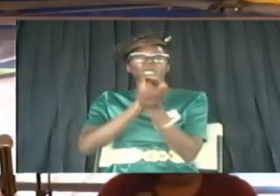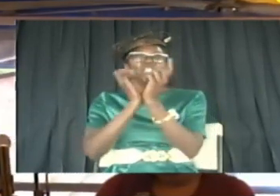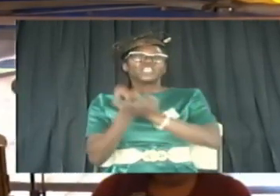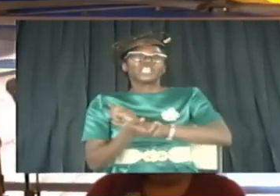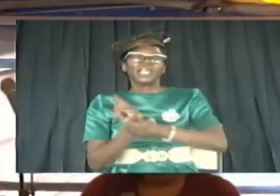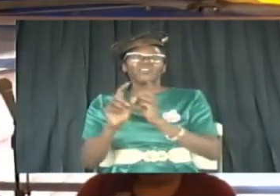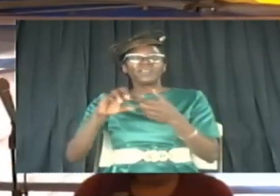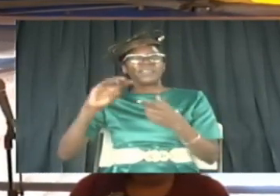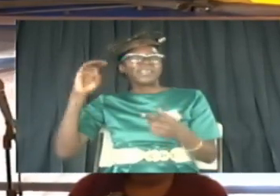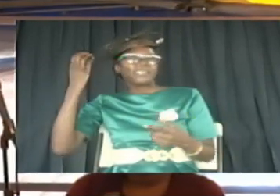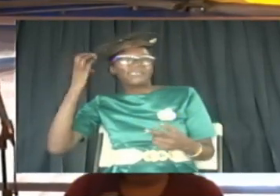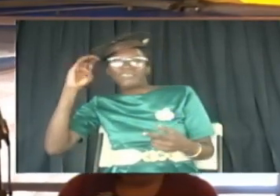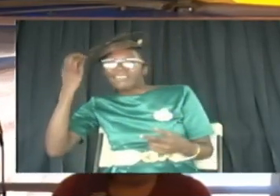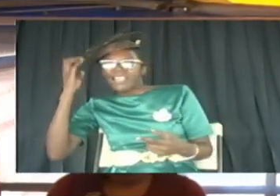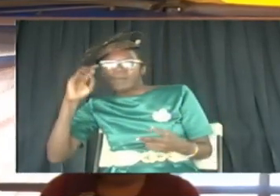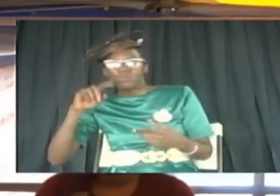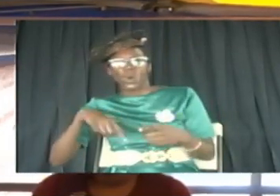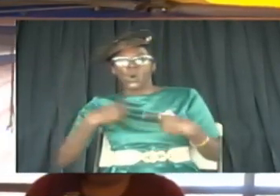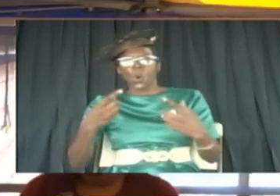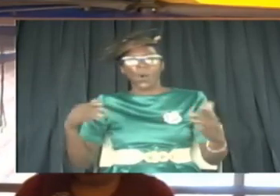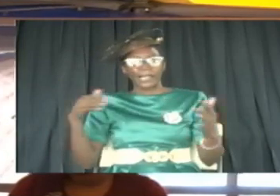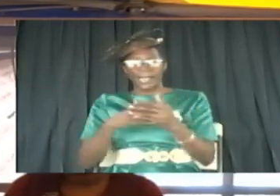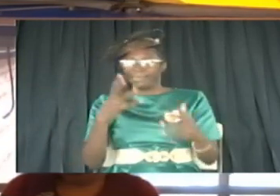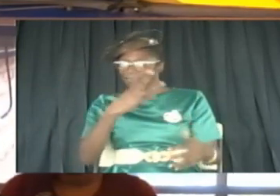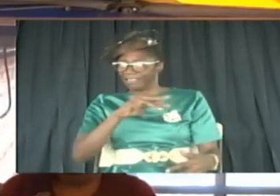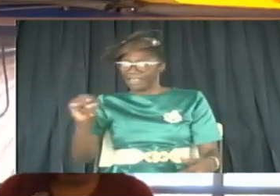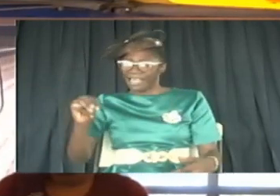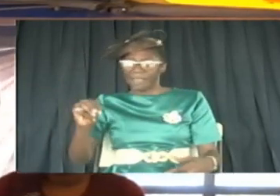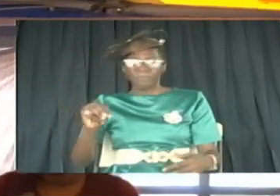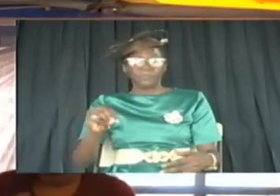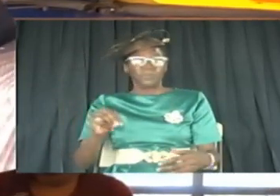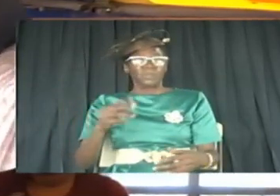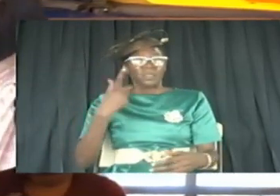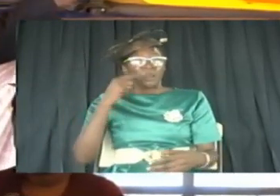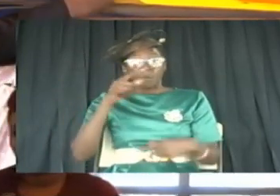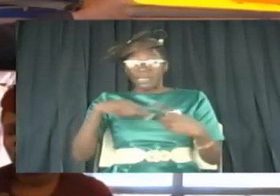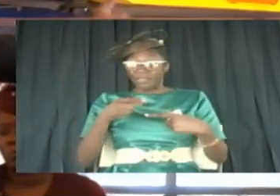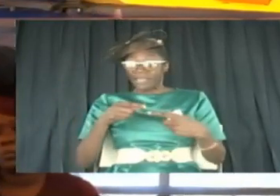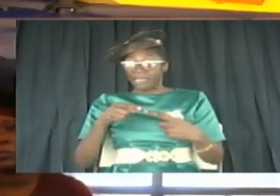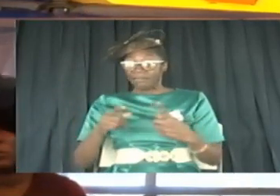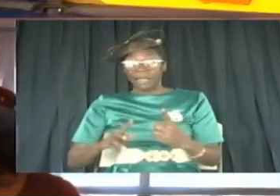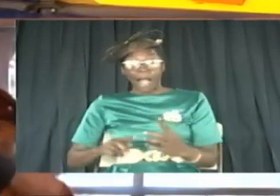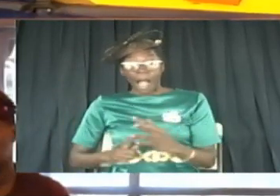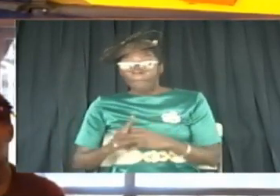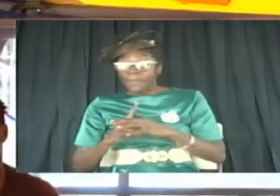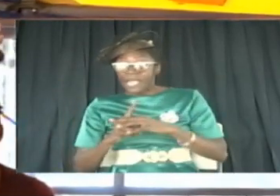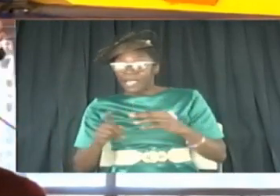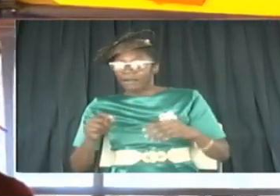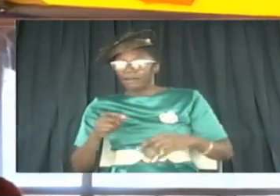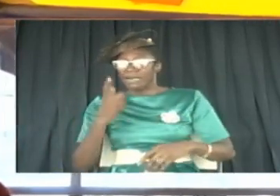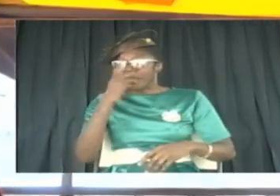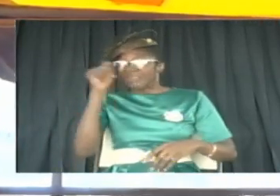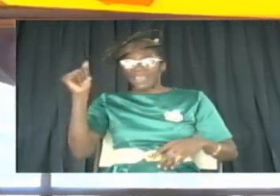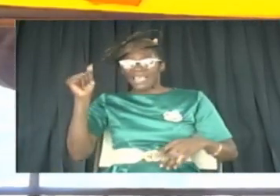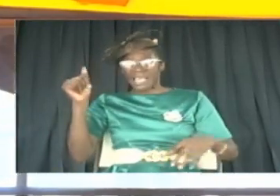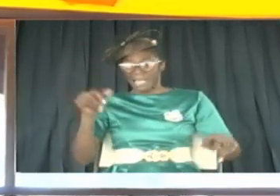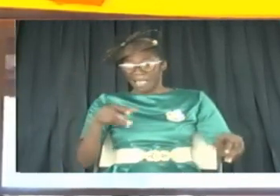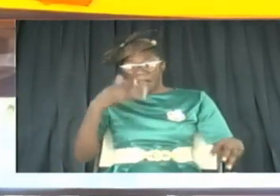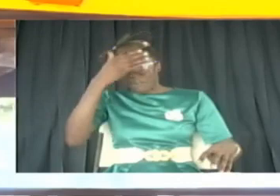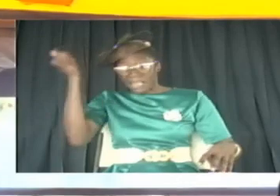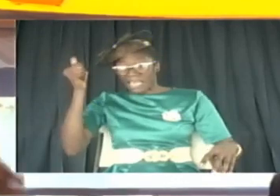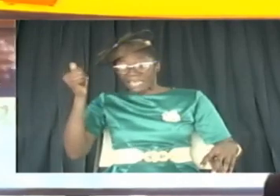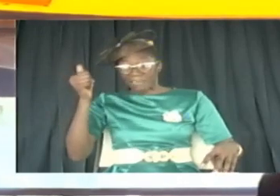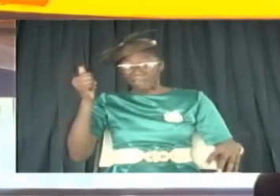seem to go against them. Let it appear as if things are going away and leave them. And they will forget who God